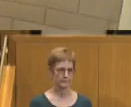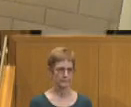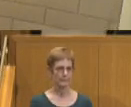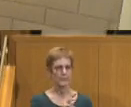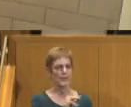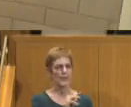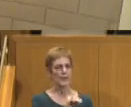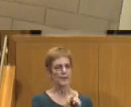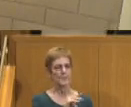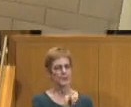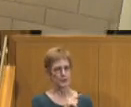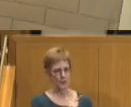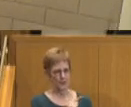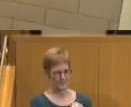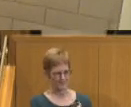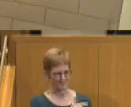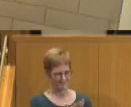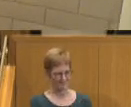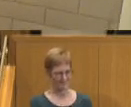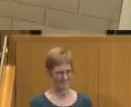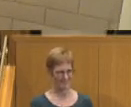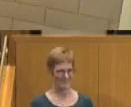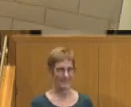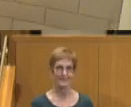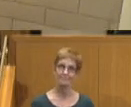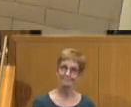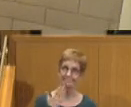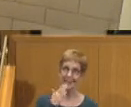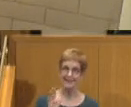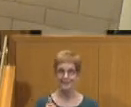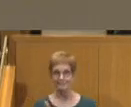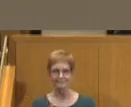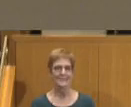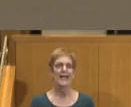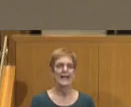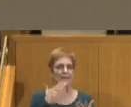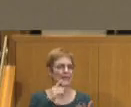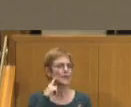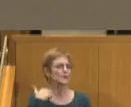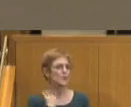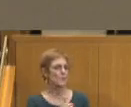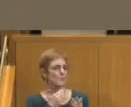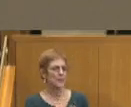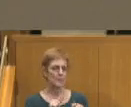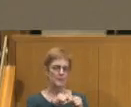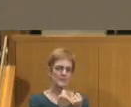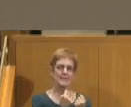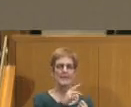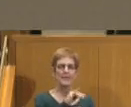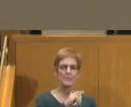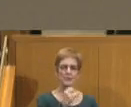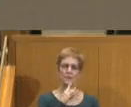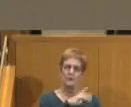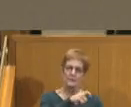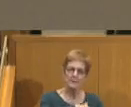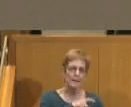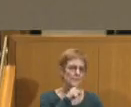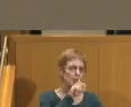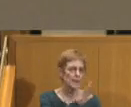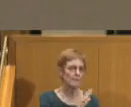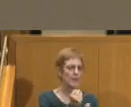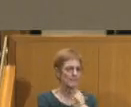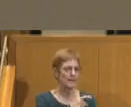And I think together, we are stronger. And we are creating a model that other cities and